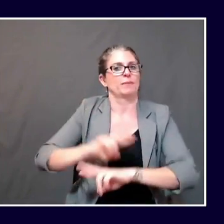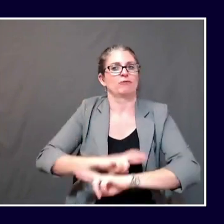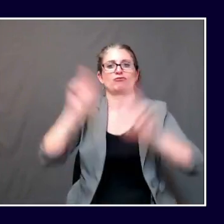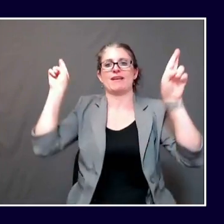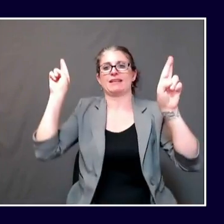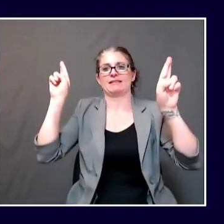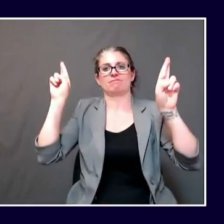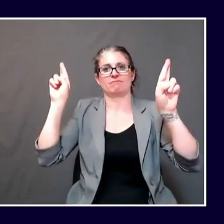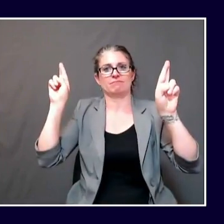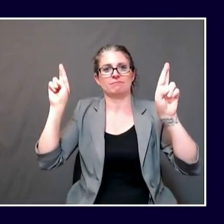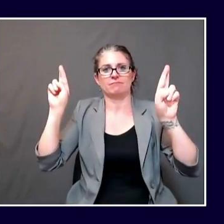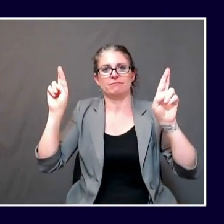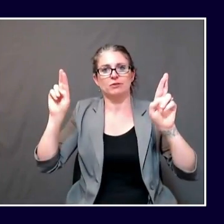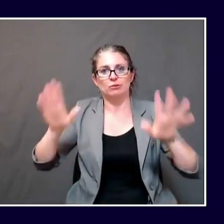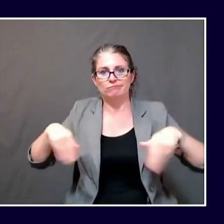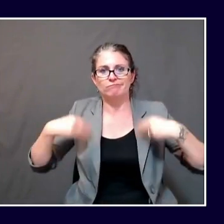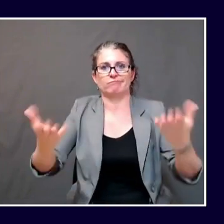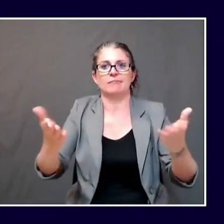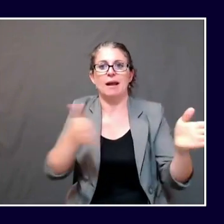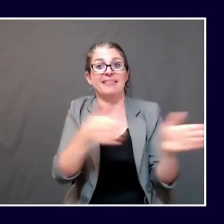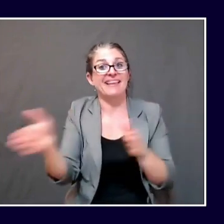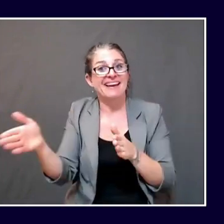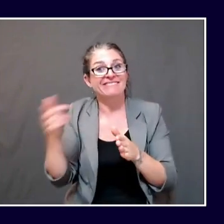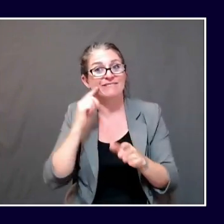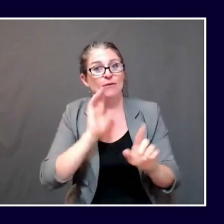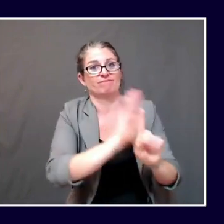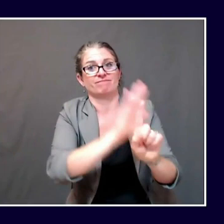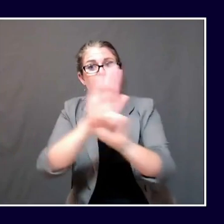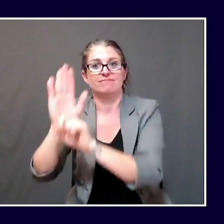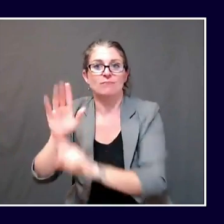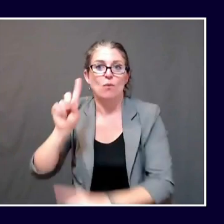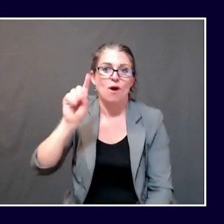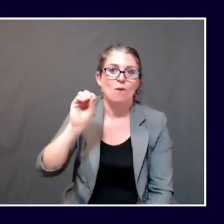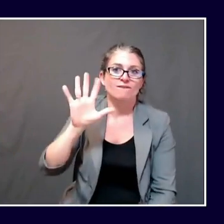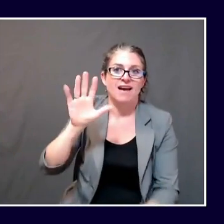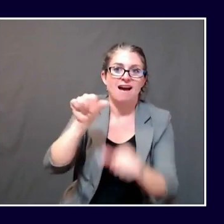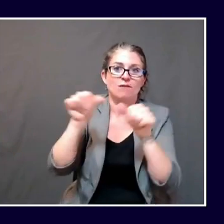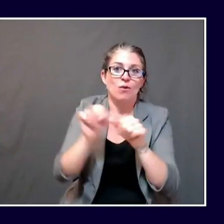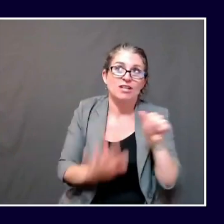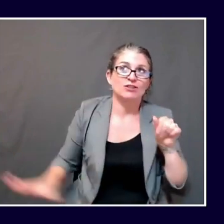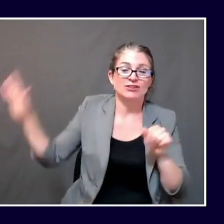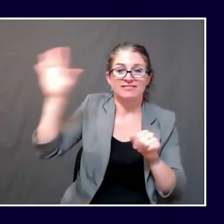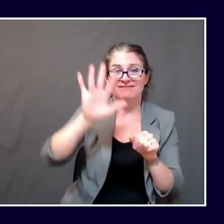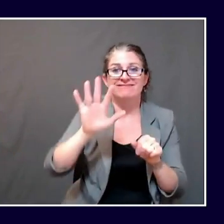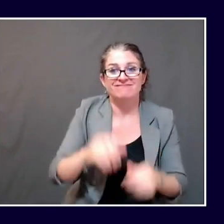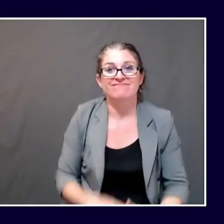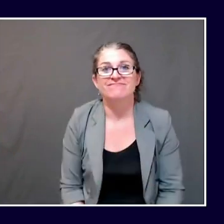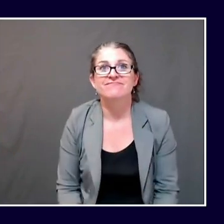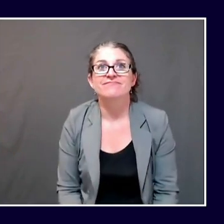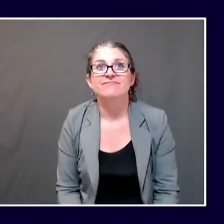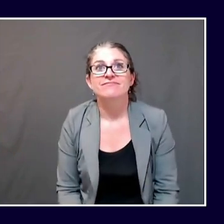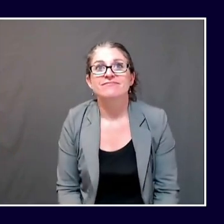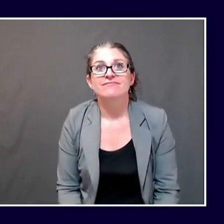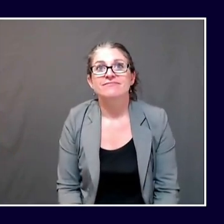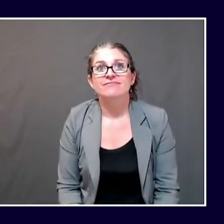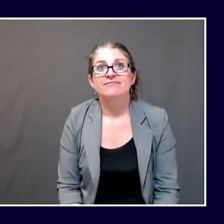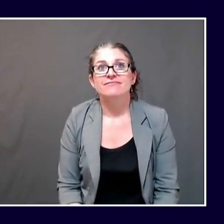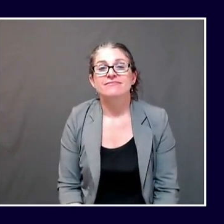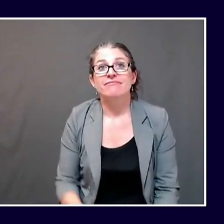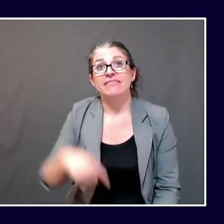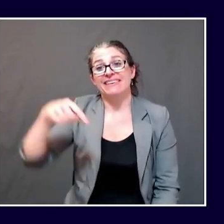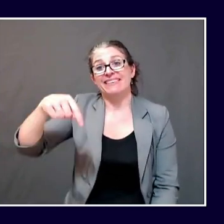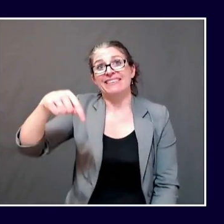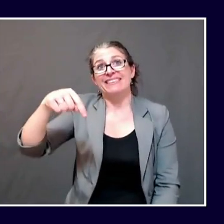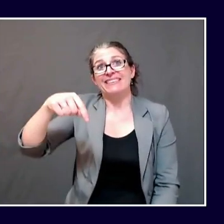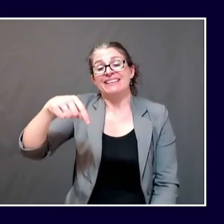well as nursing facilities. As Governor Mills stated, this investment will enable us to support these homes so that staff